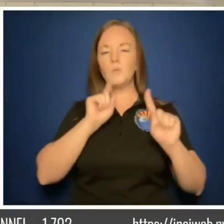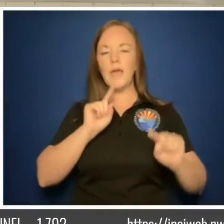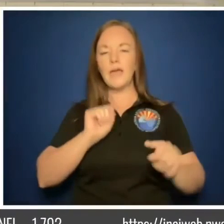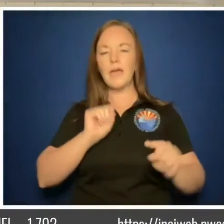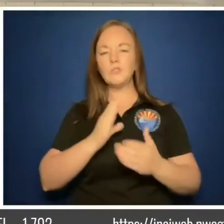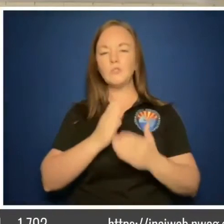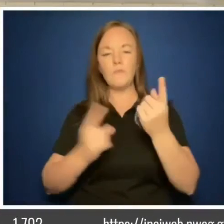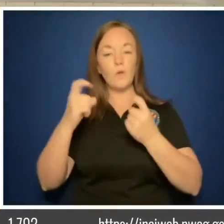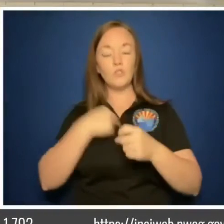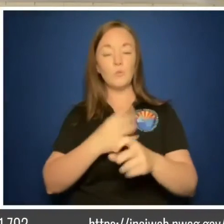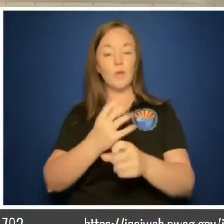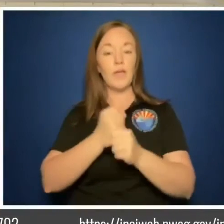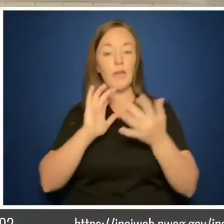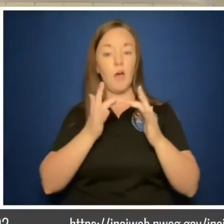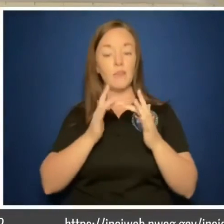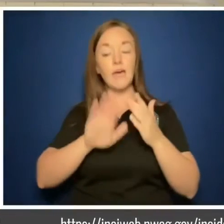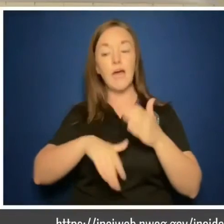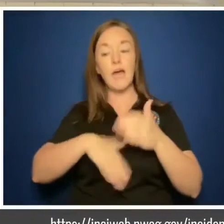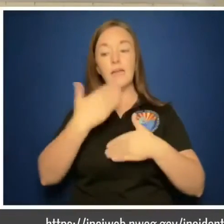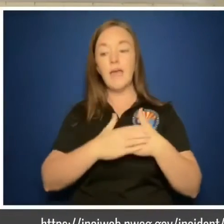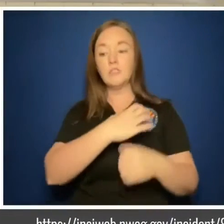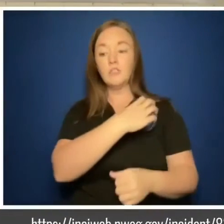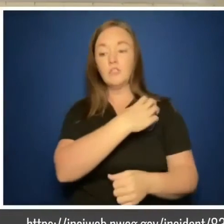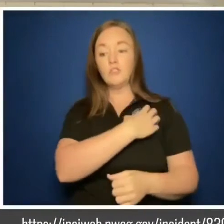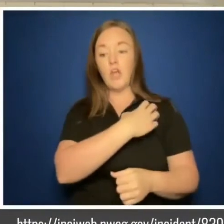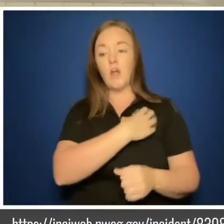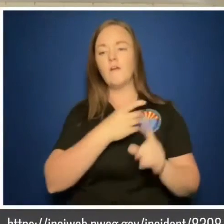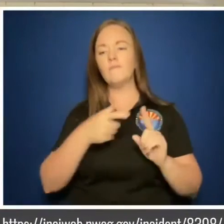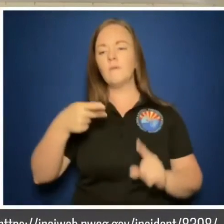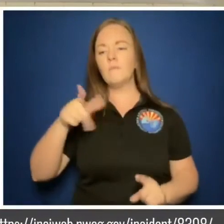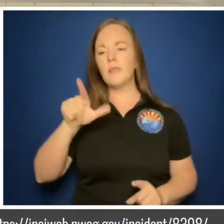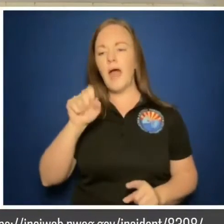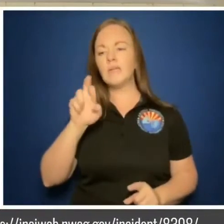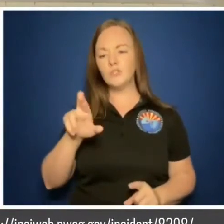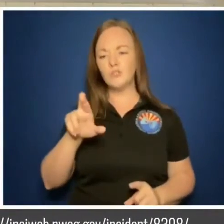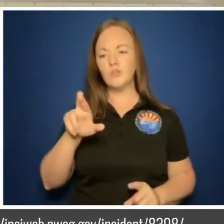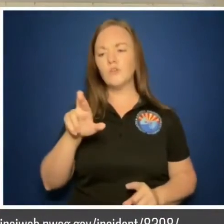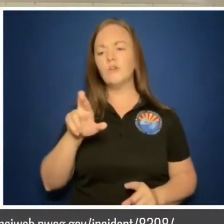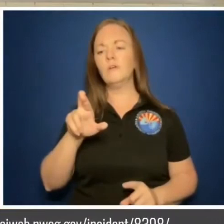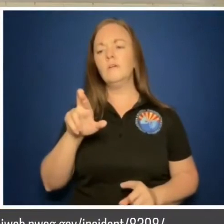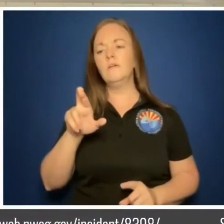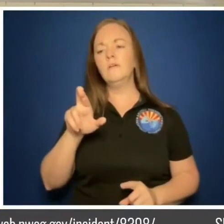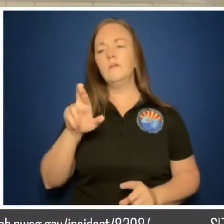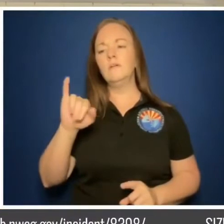up from Placer County Sheriff's Office, once again, Lieutenant John Barnhart.